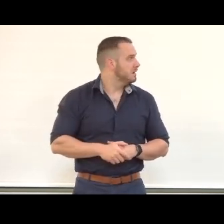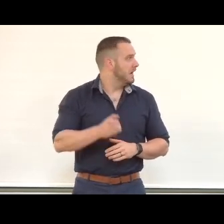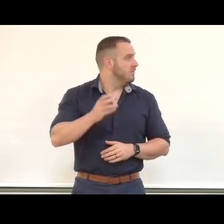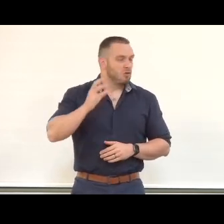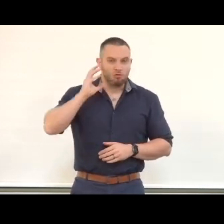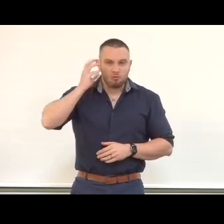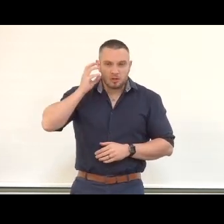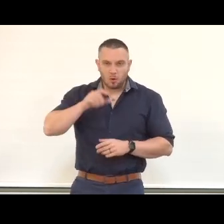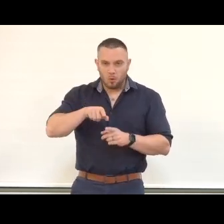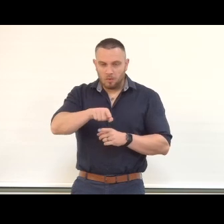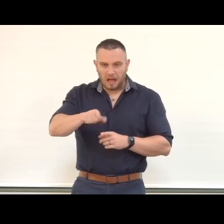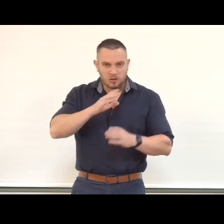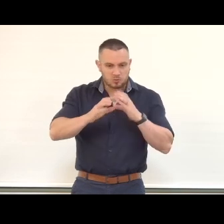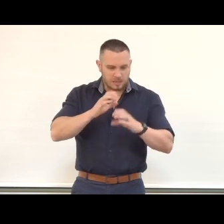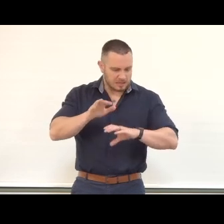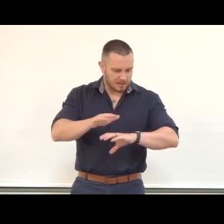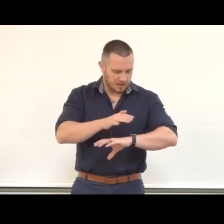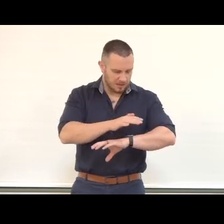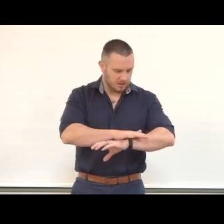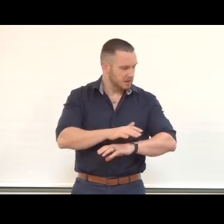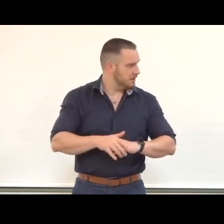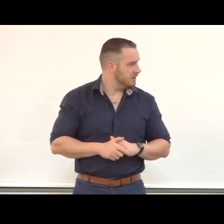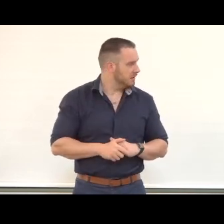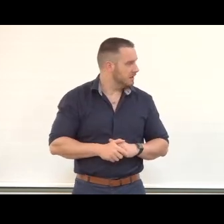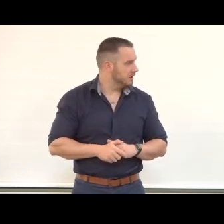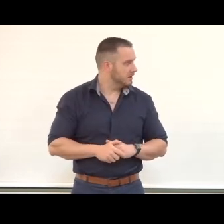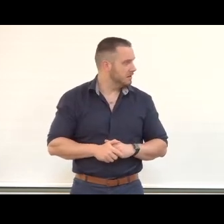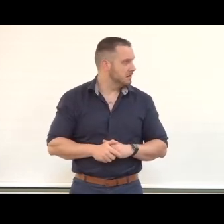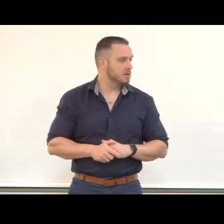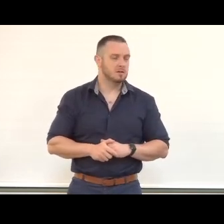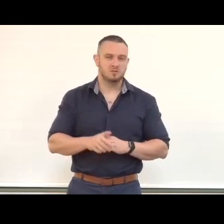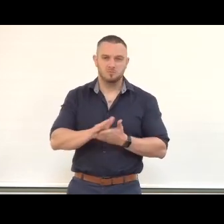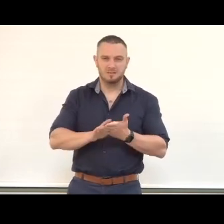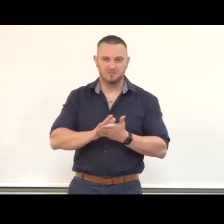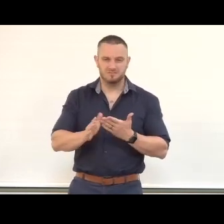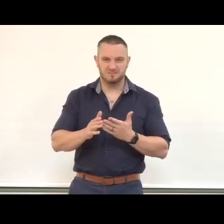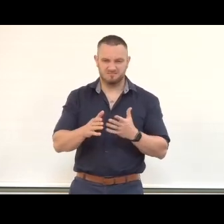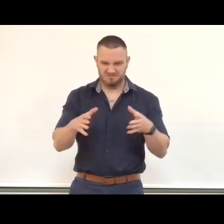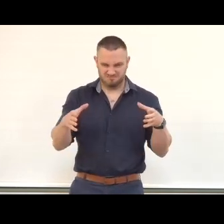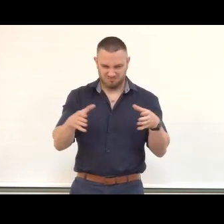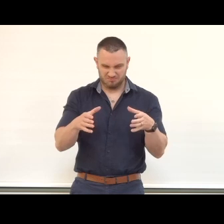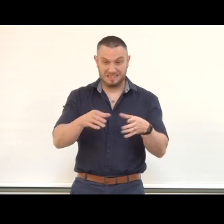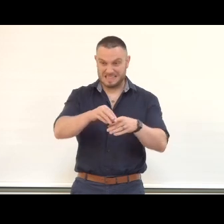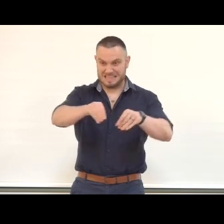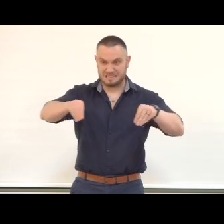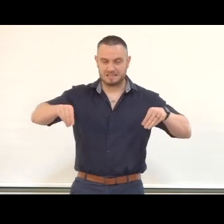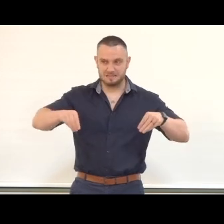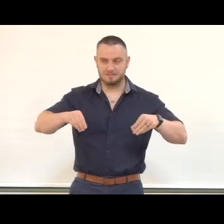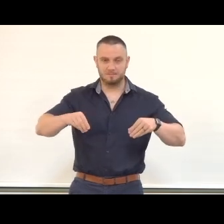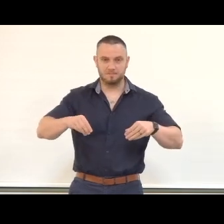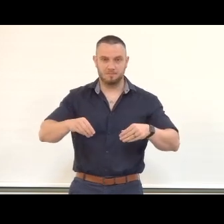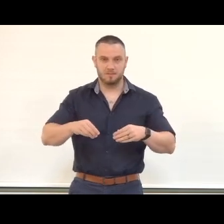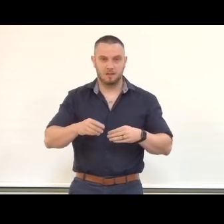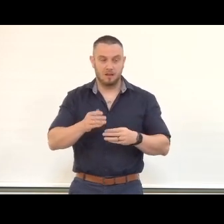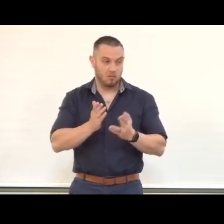radio comms container next to that and an observation tower. So it was like a small compound in the midst of the desert. And it was, in terms of